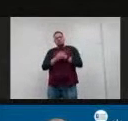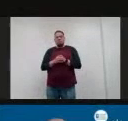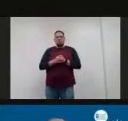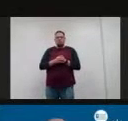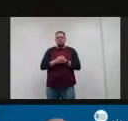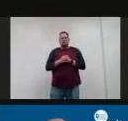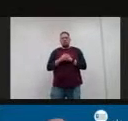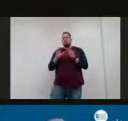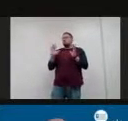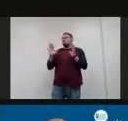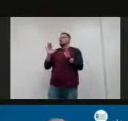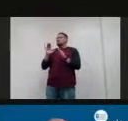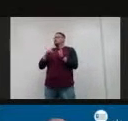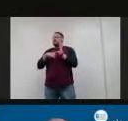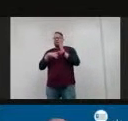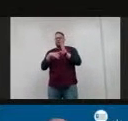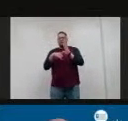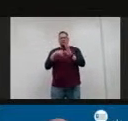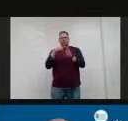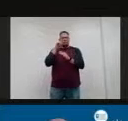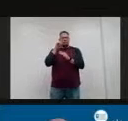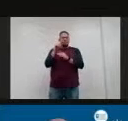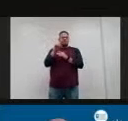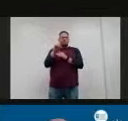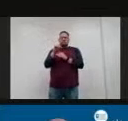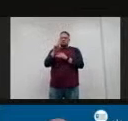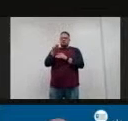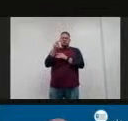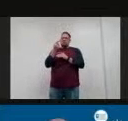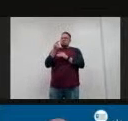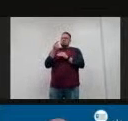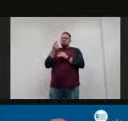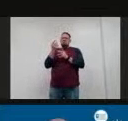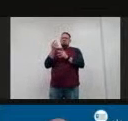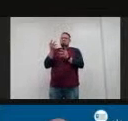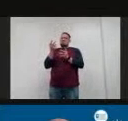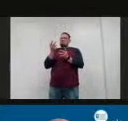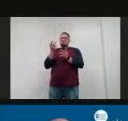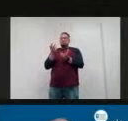example for just for the sake of illustrating?